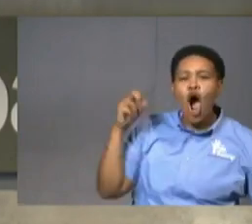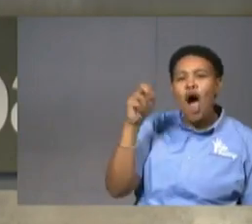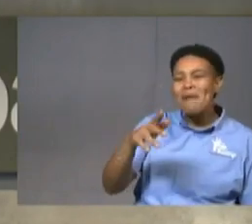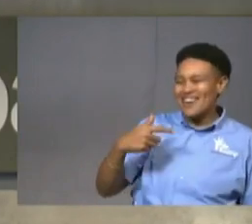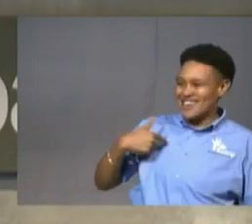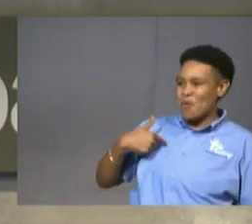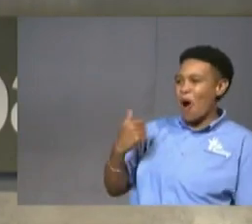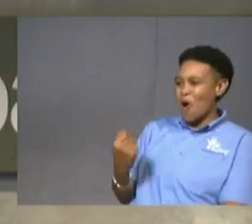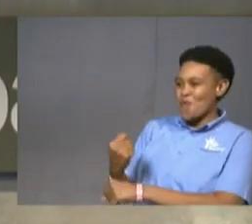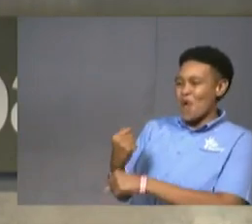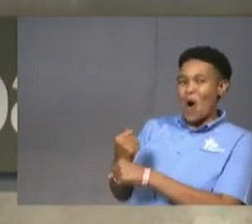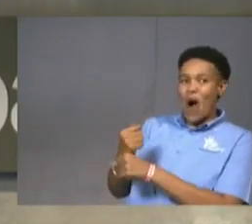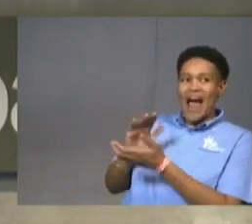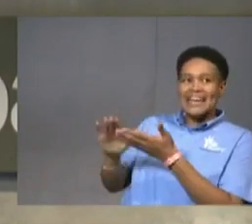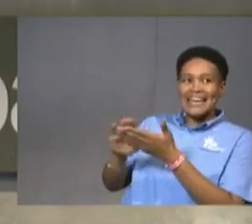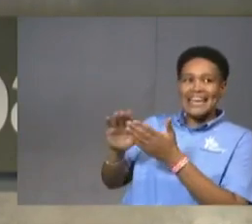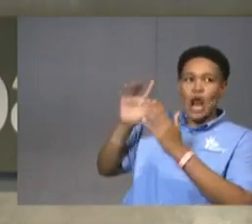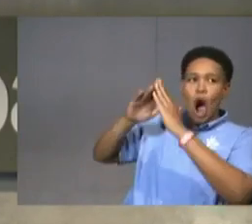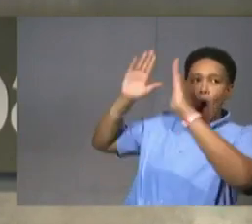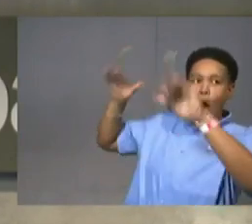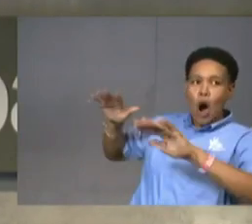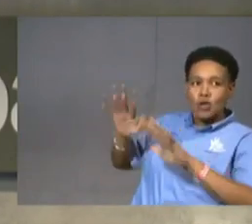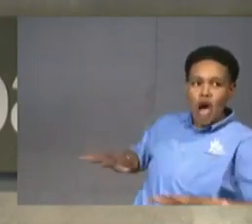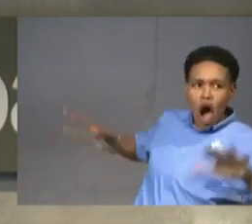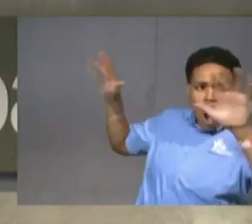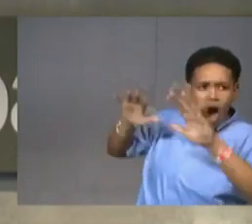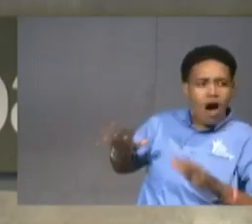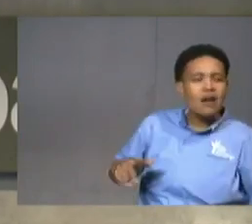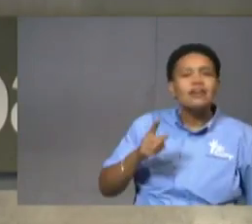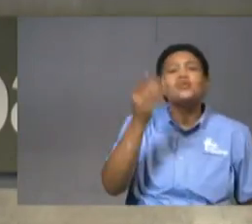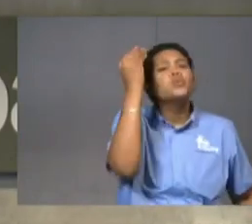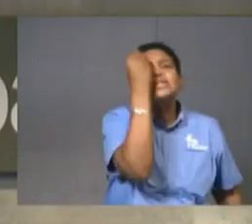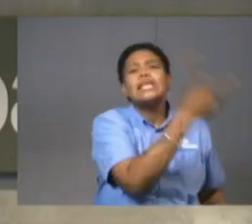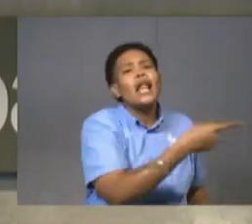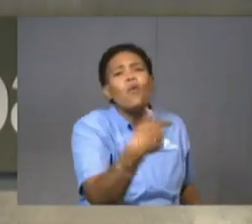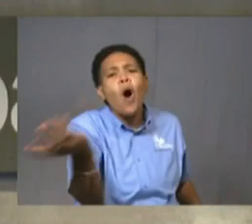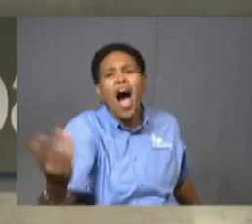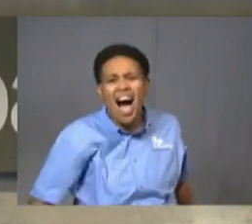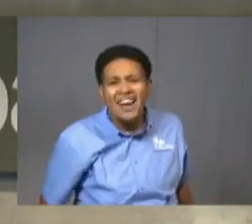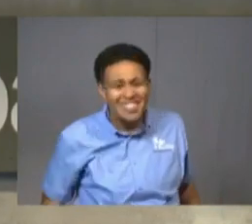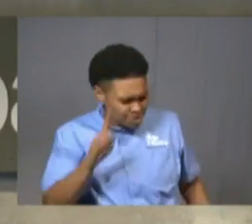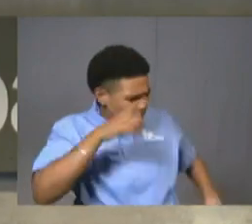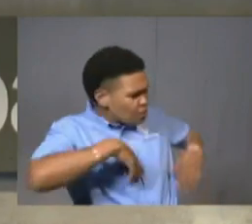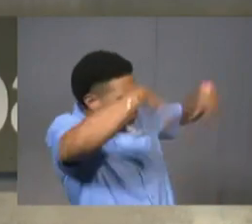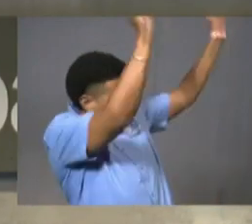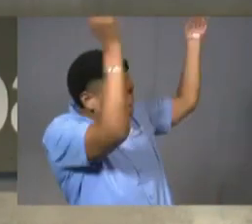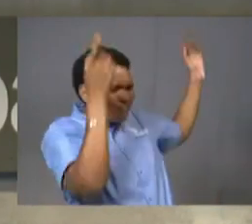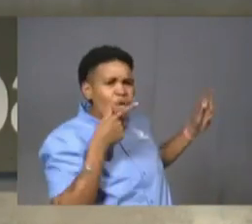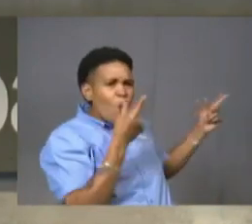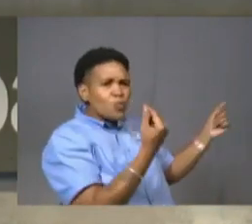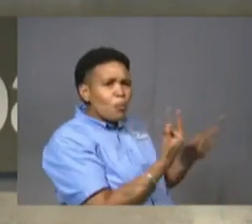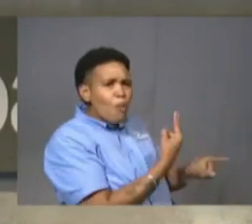me to clean the whole house, what would you say to them? You would run them.